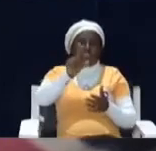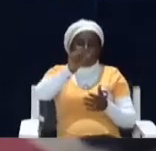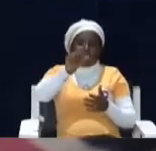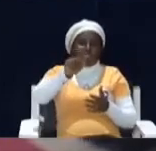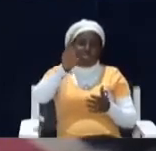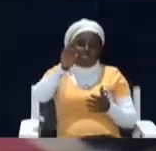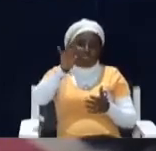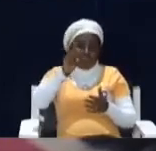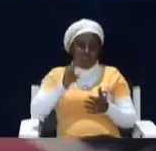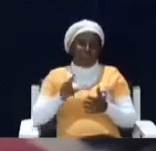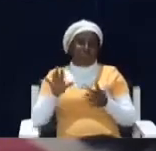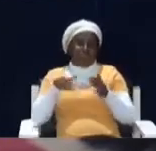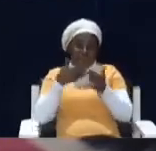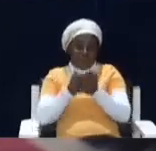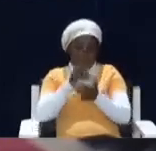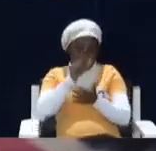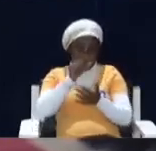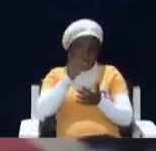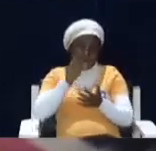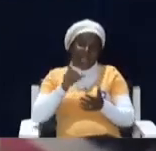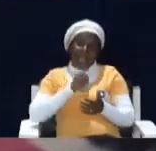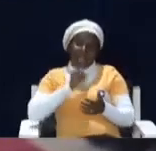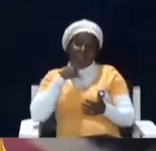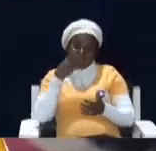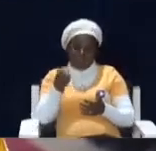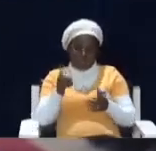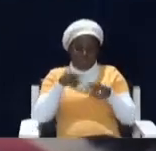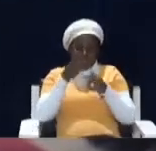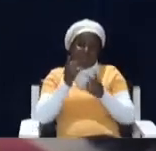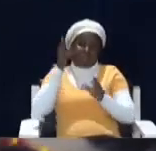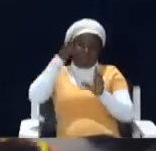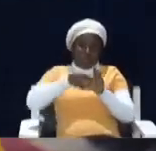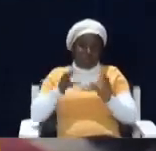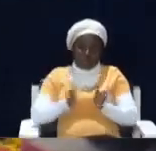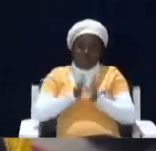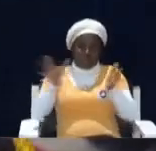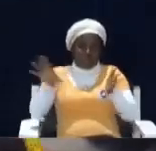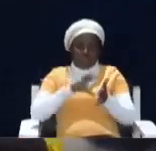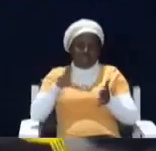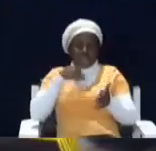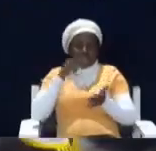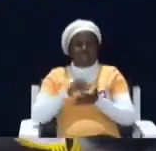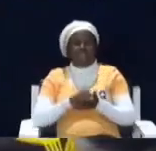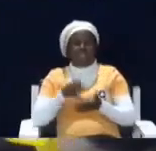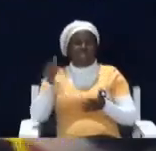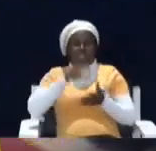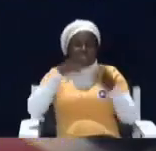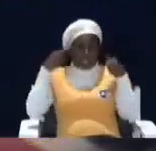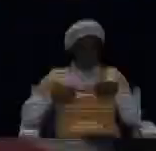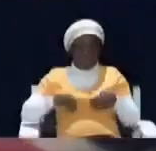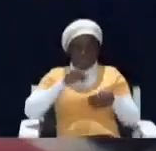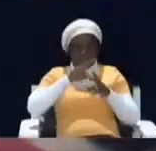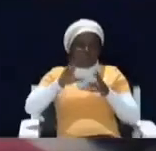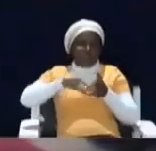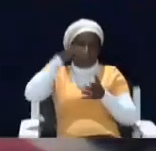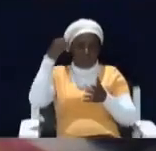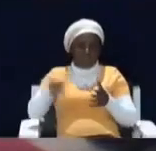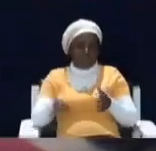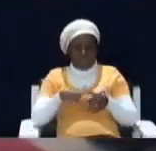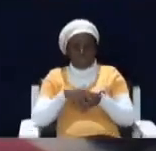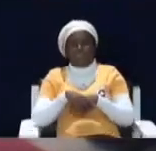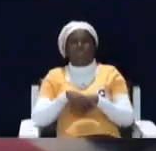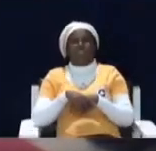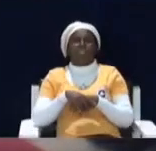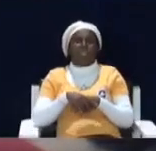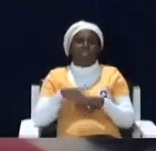2017, when she returned, I told her, go and join the mass choir. She said, Mommy, their uniform is too expensive. And